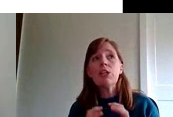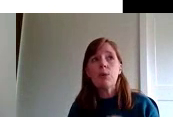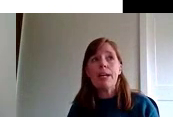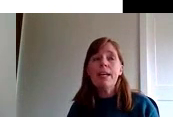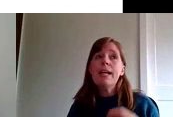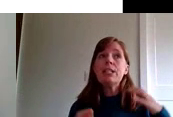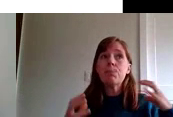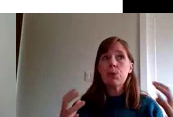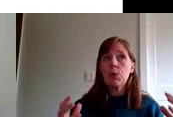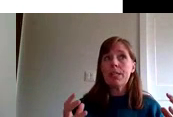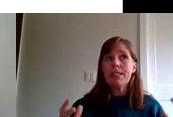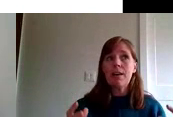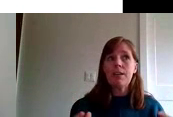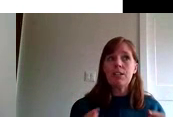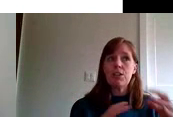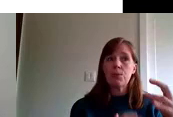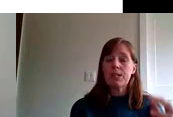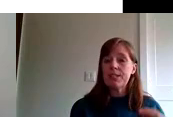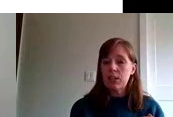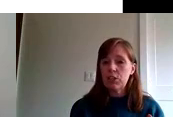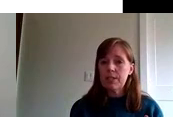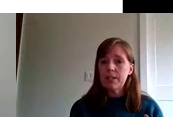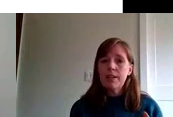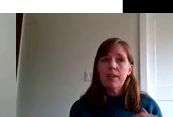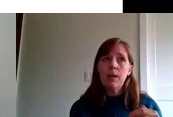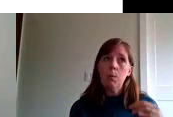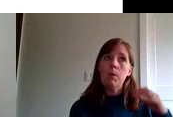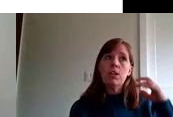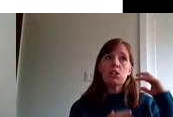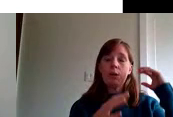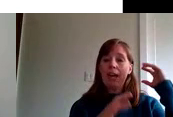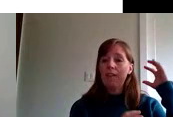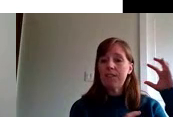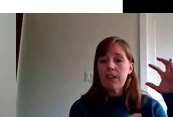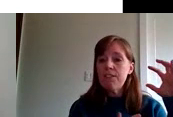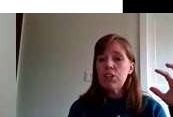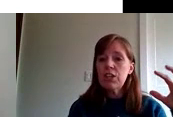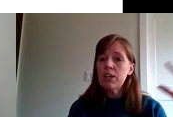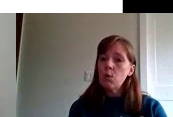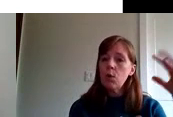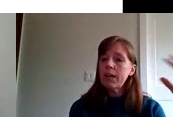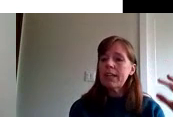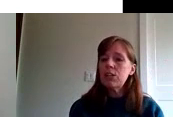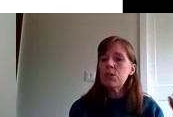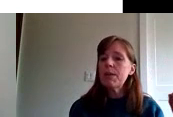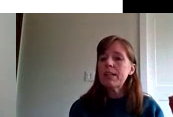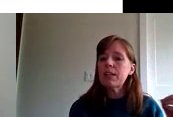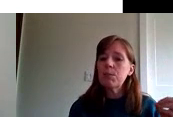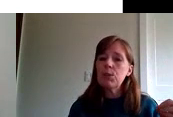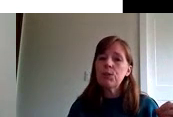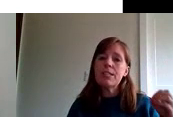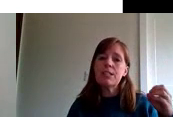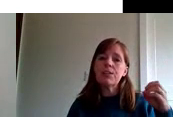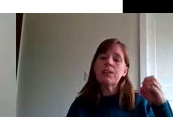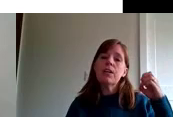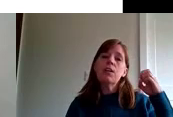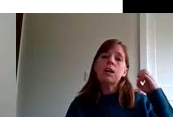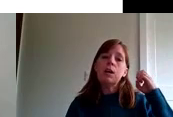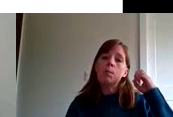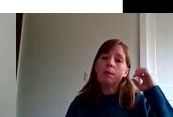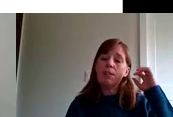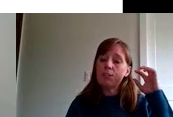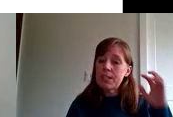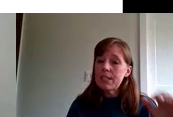And what's really great, it's broken down into 3 sections. So we have vision. What can I do to make the computer